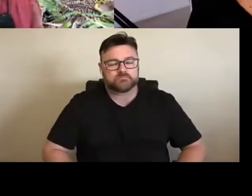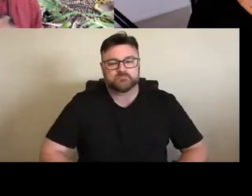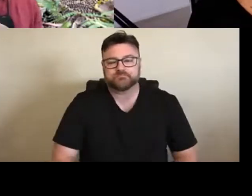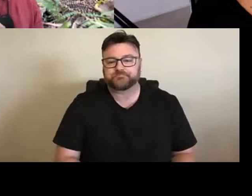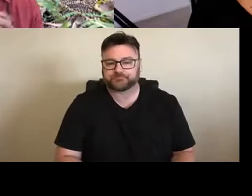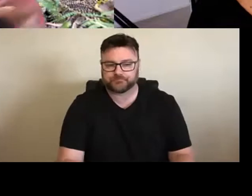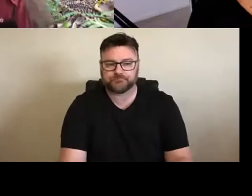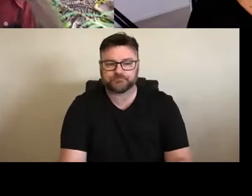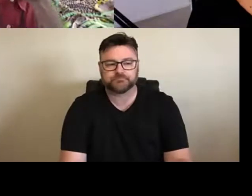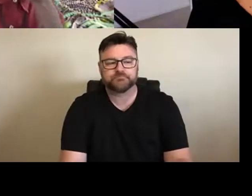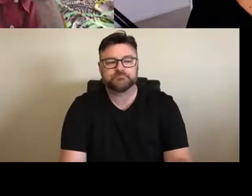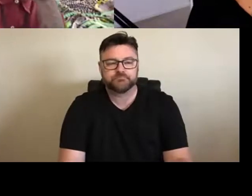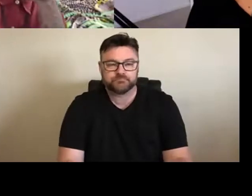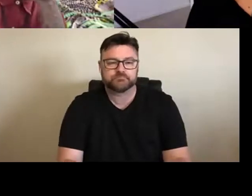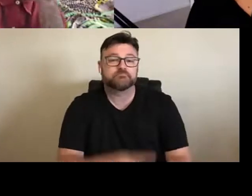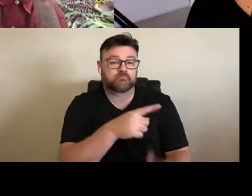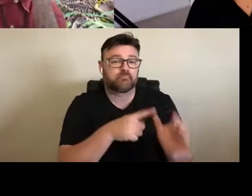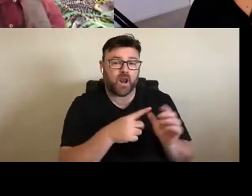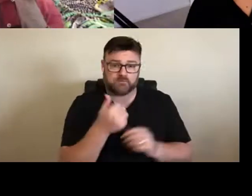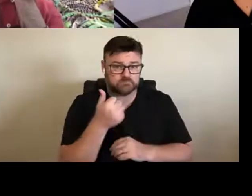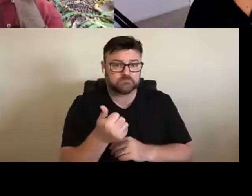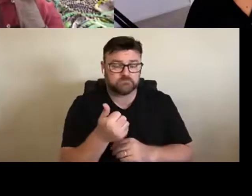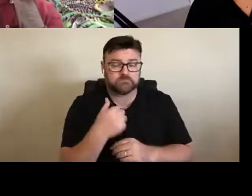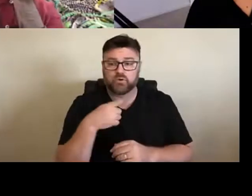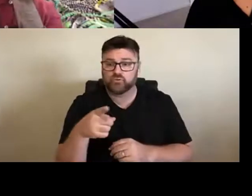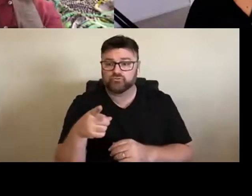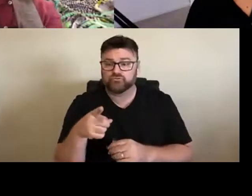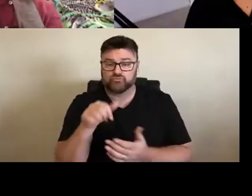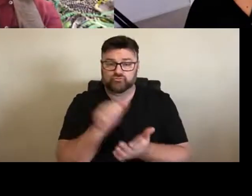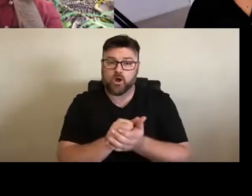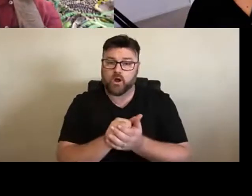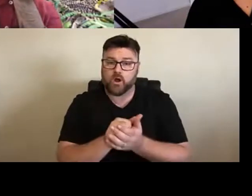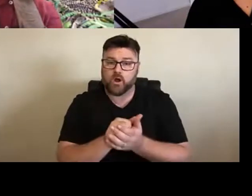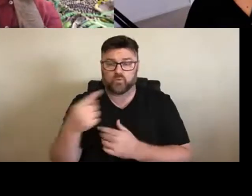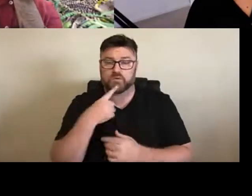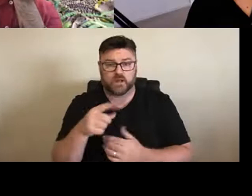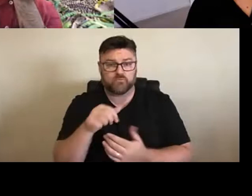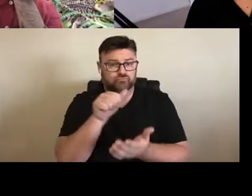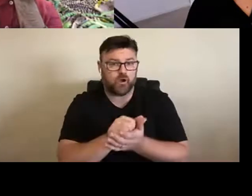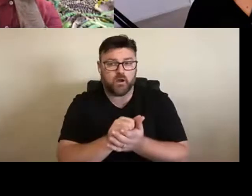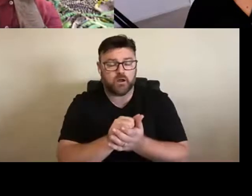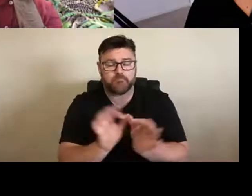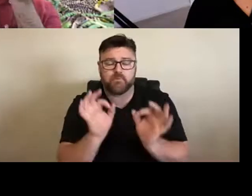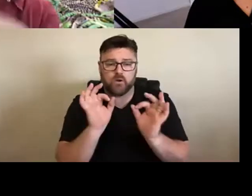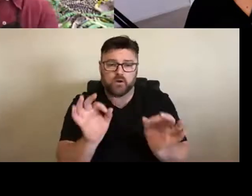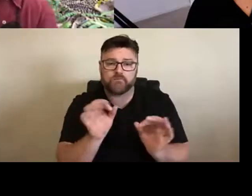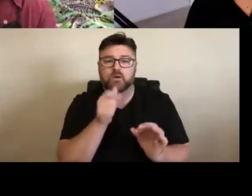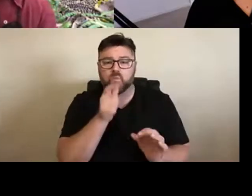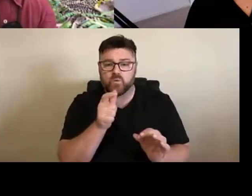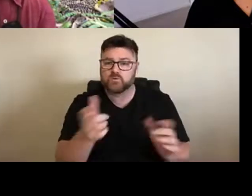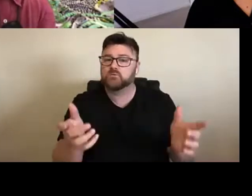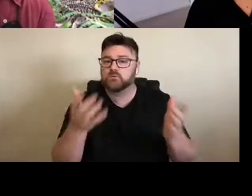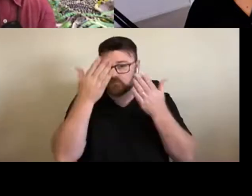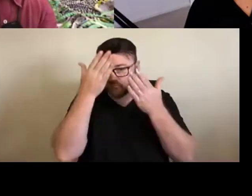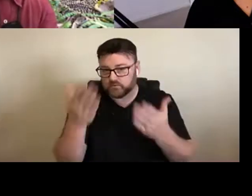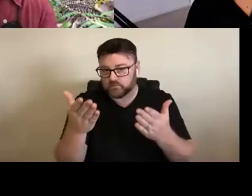No, I think you've just brought in an important word here, I think, which is respect, Gareth. And some of